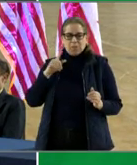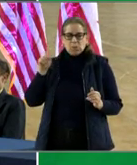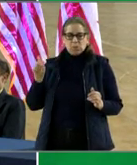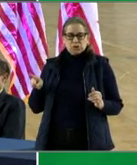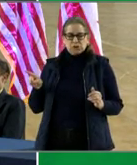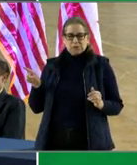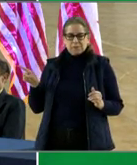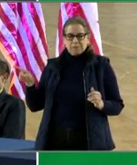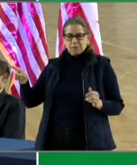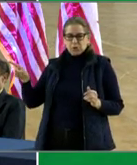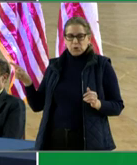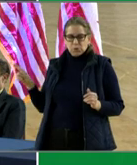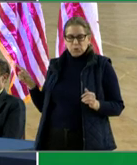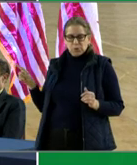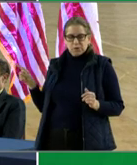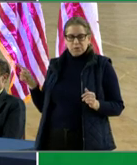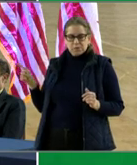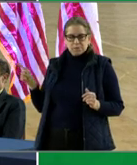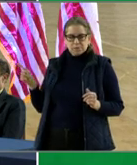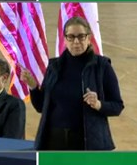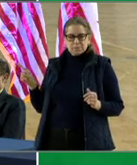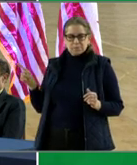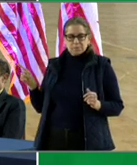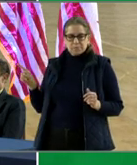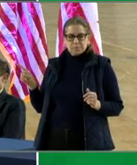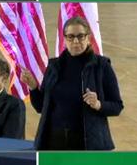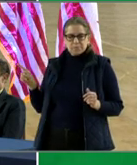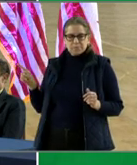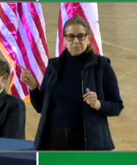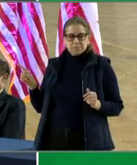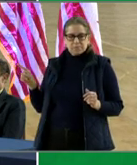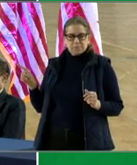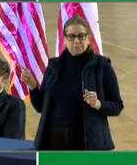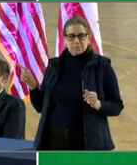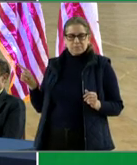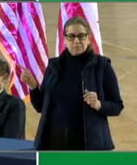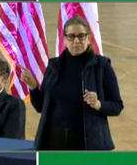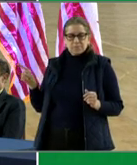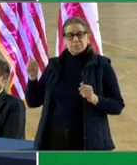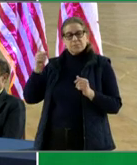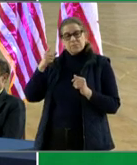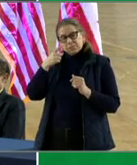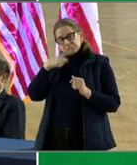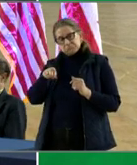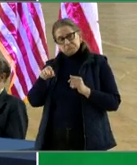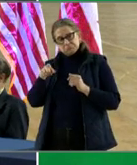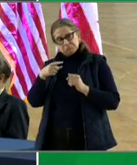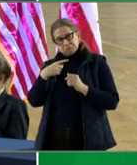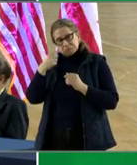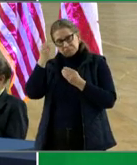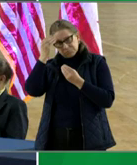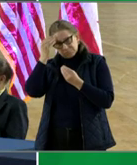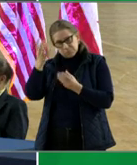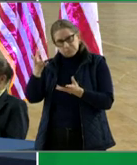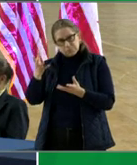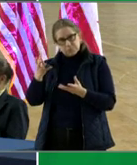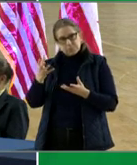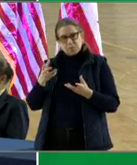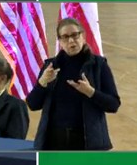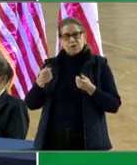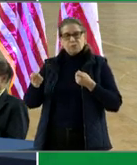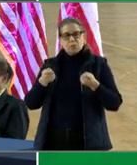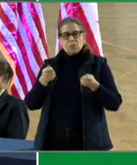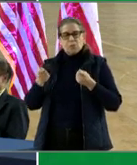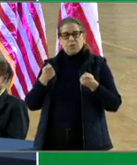she and or members of the administration have been discussing the possible reinstatement of a control board, and how likely is it economically